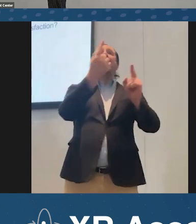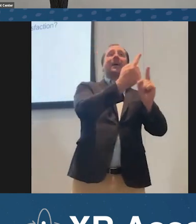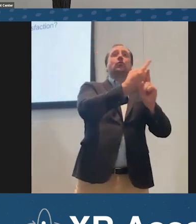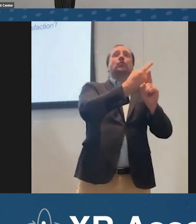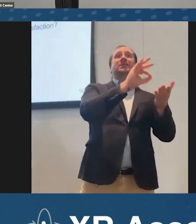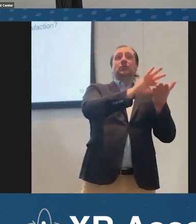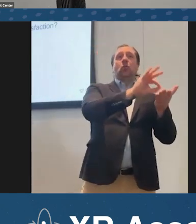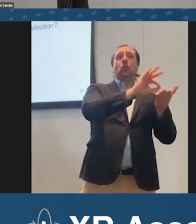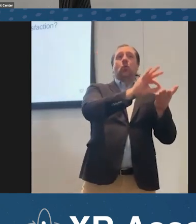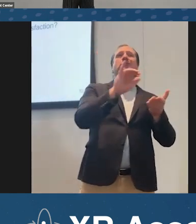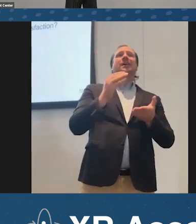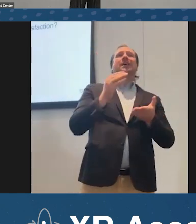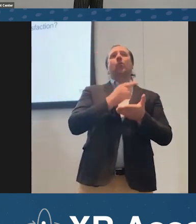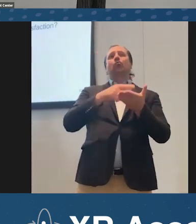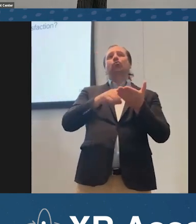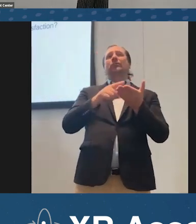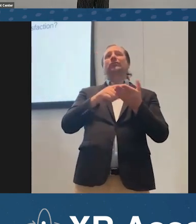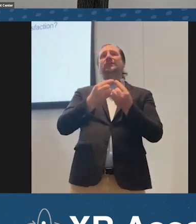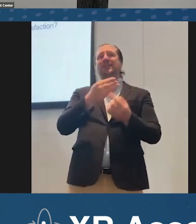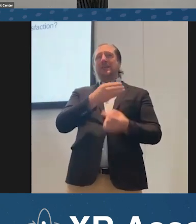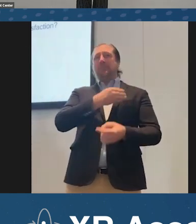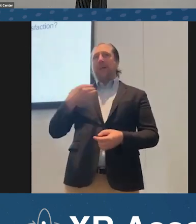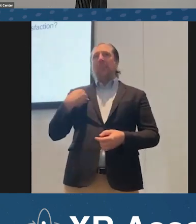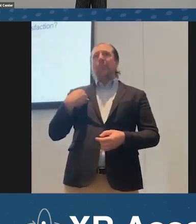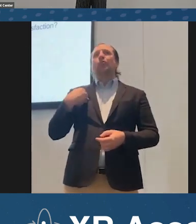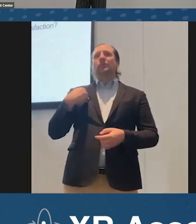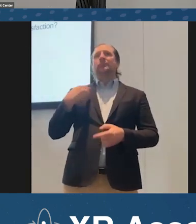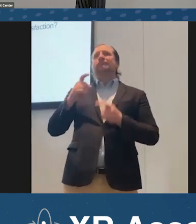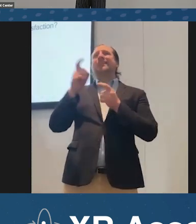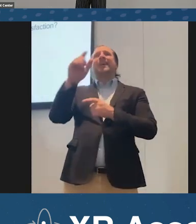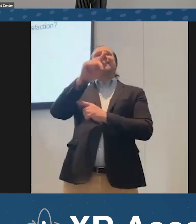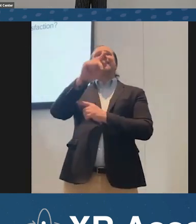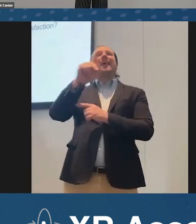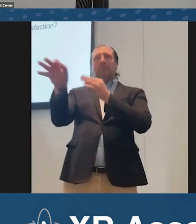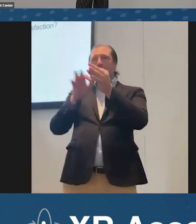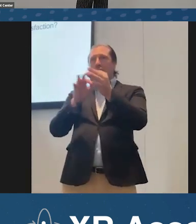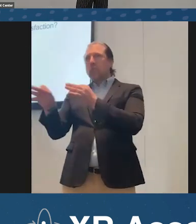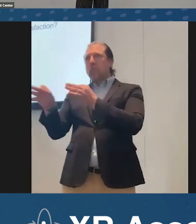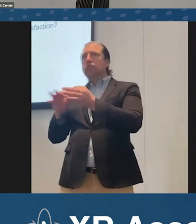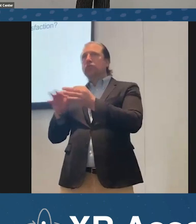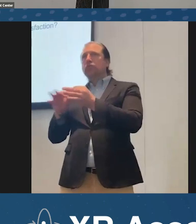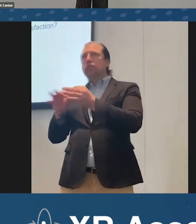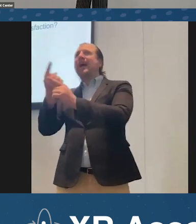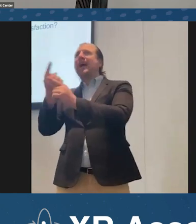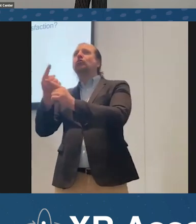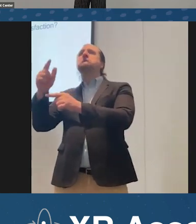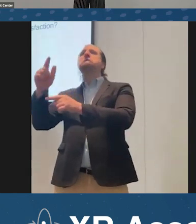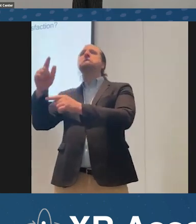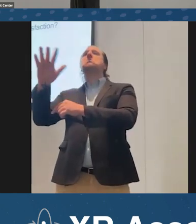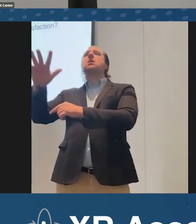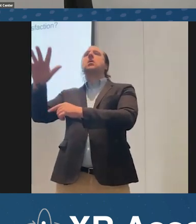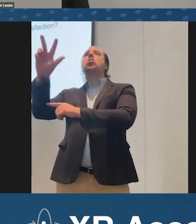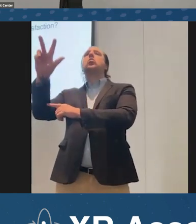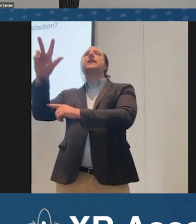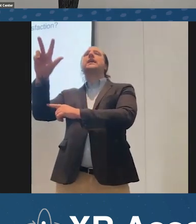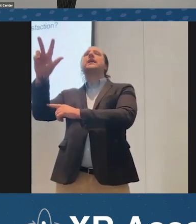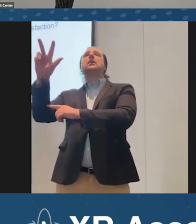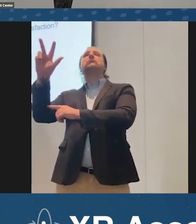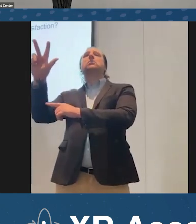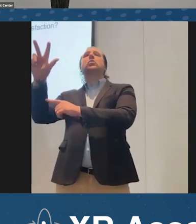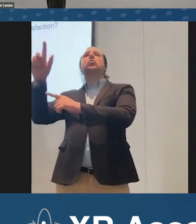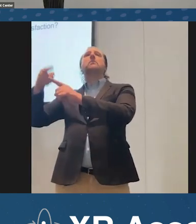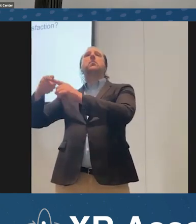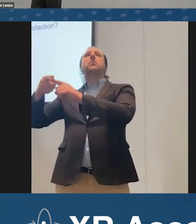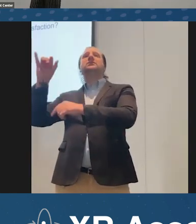had research team members give each app description an individual accuracy score out of 3 points, which came to an